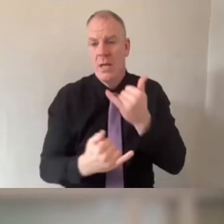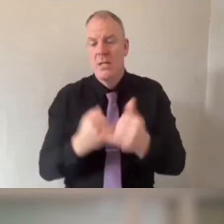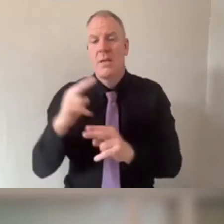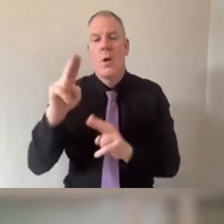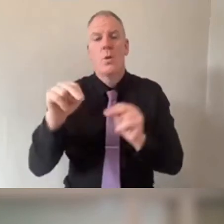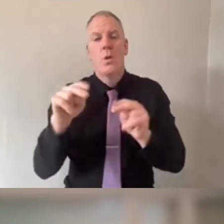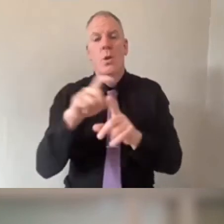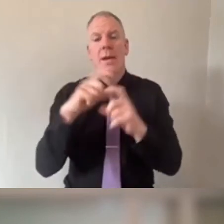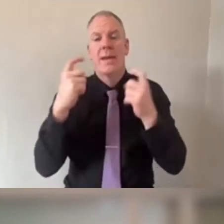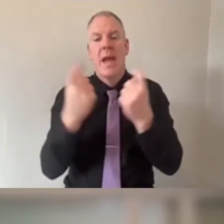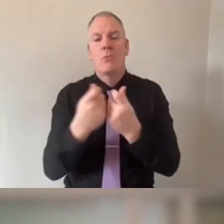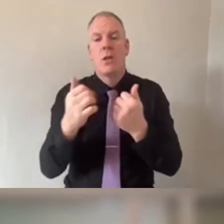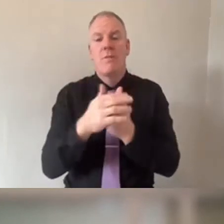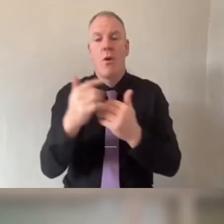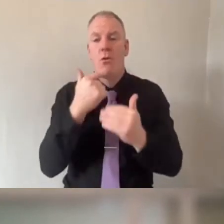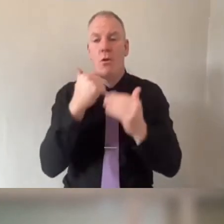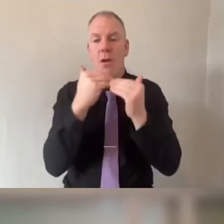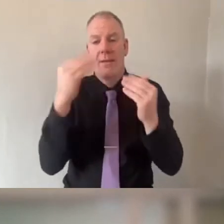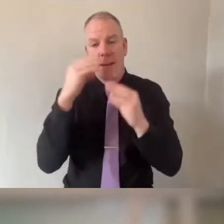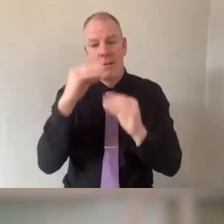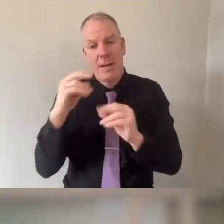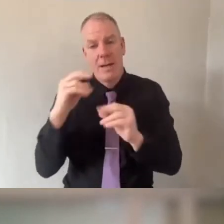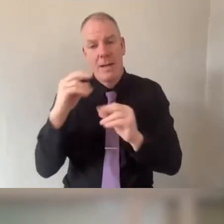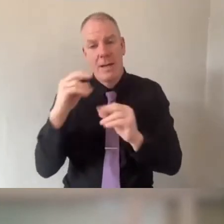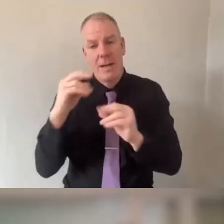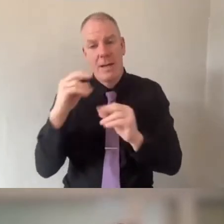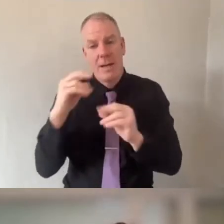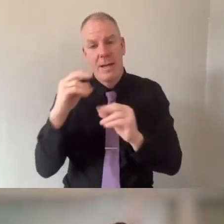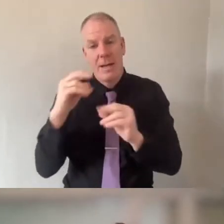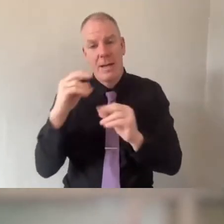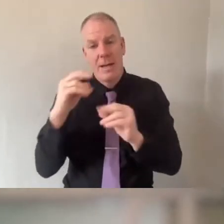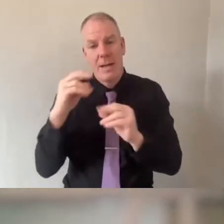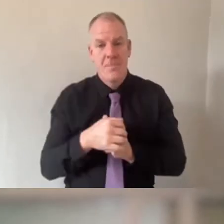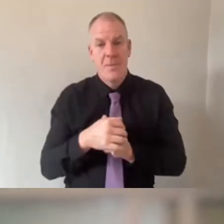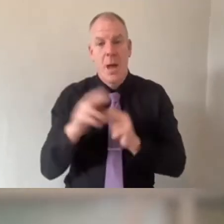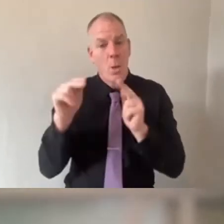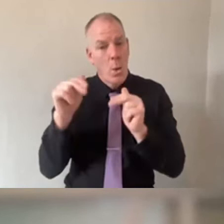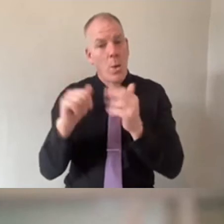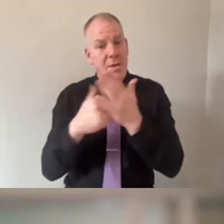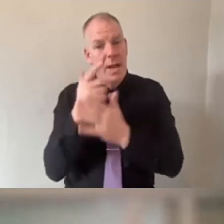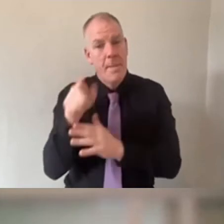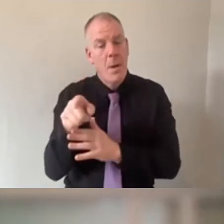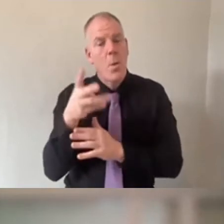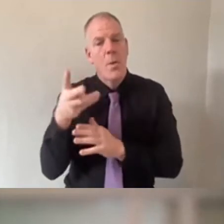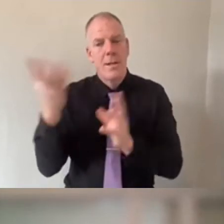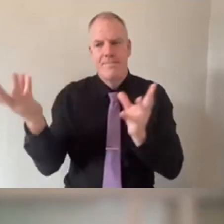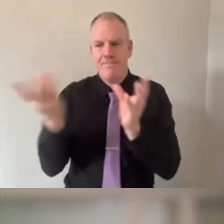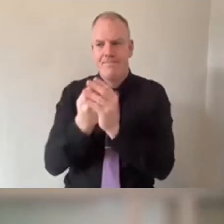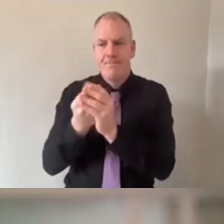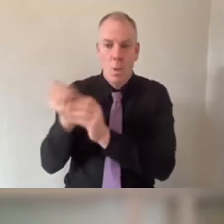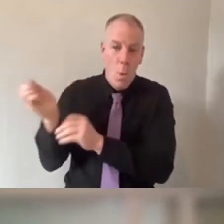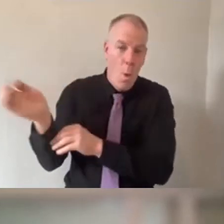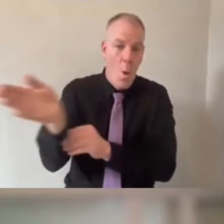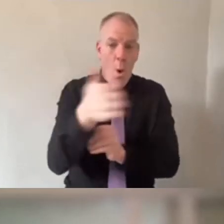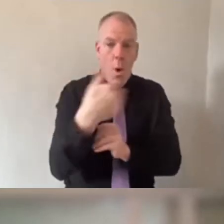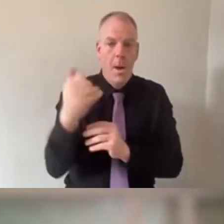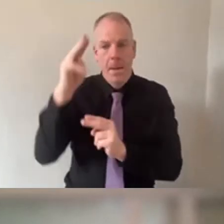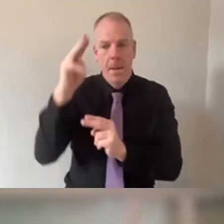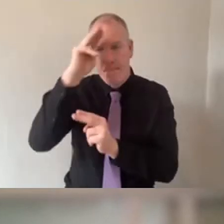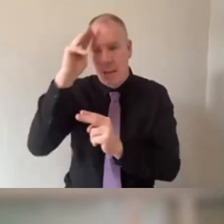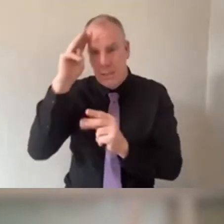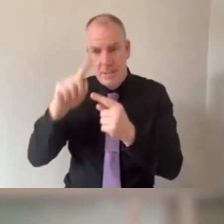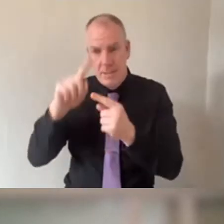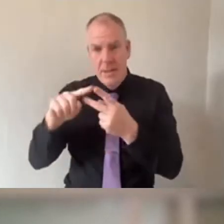council for tertiary education and research. And that's a new development that will bring together all of the management and